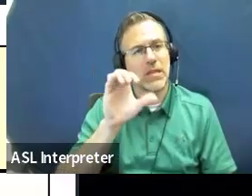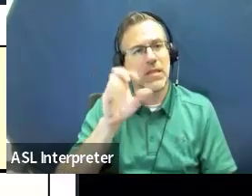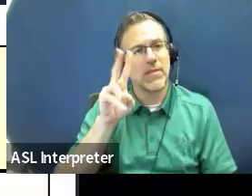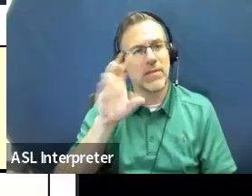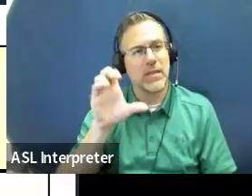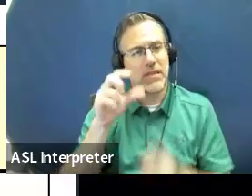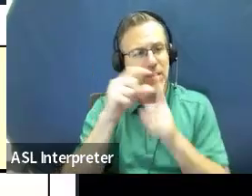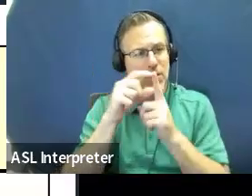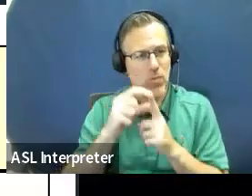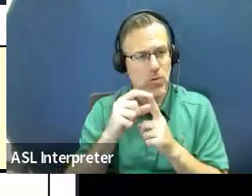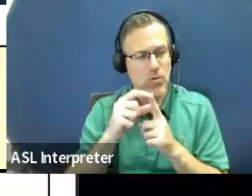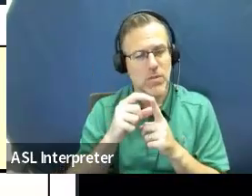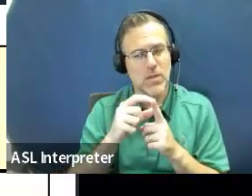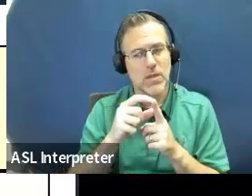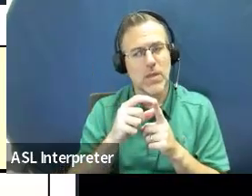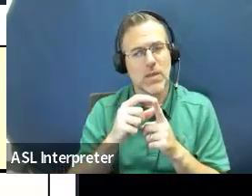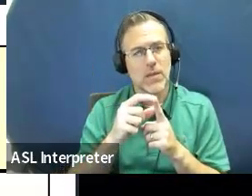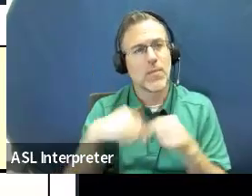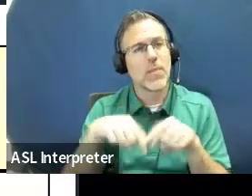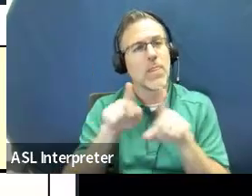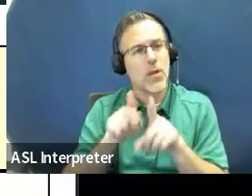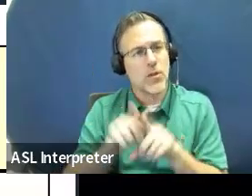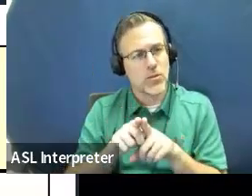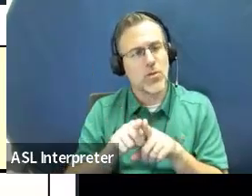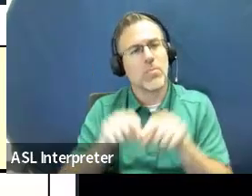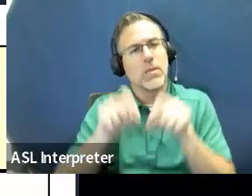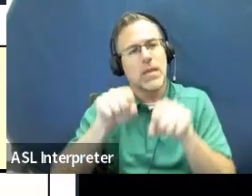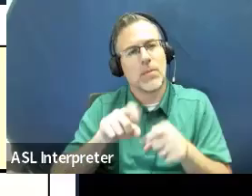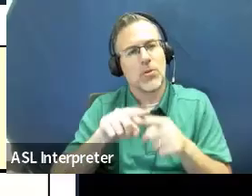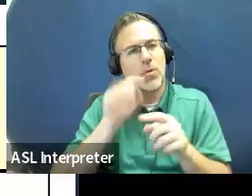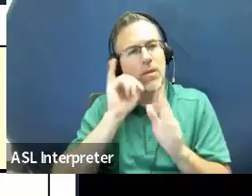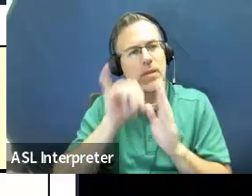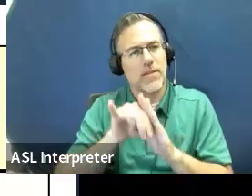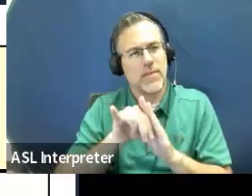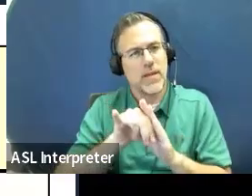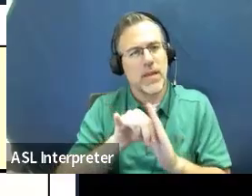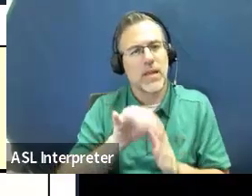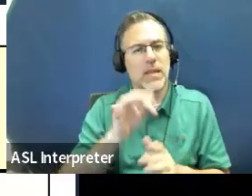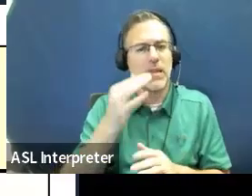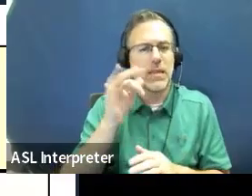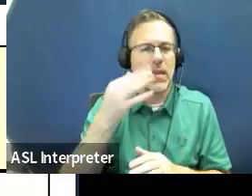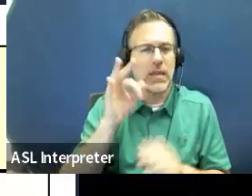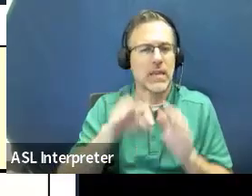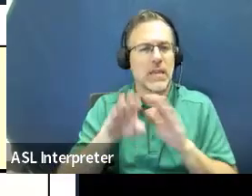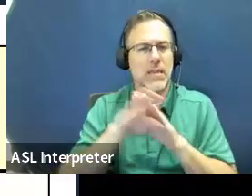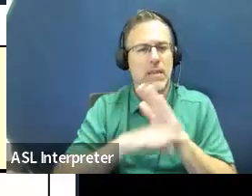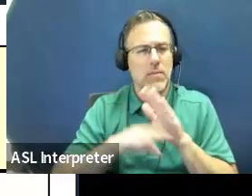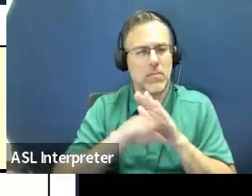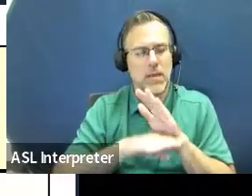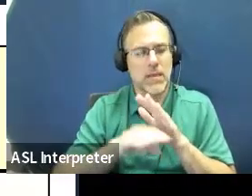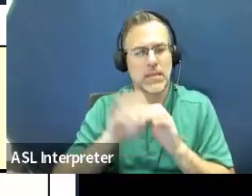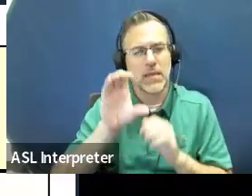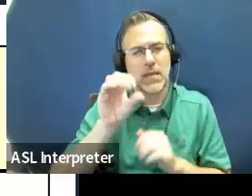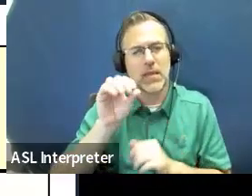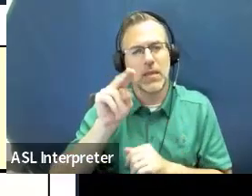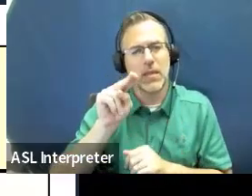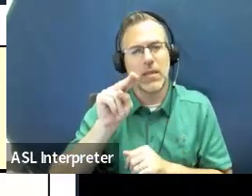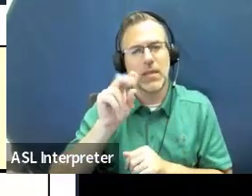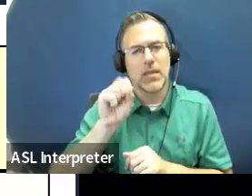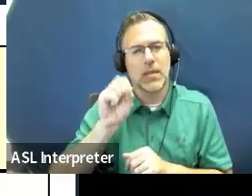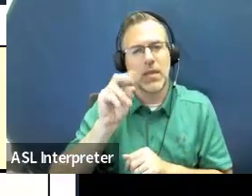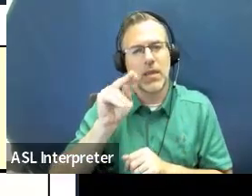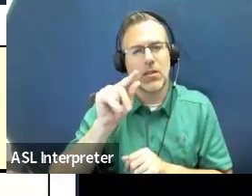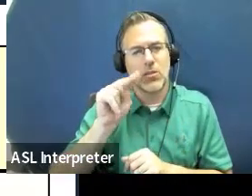rather, and then also being able to identify the 19 of the 19 basic consonant sounds. So use those